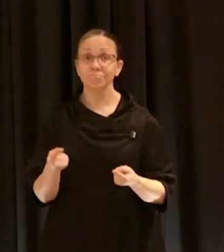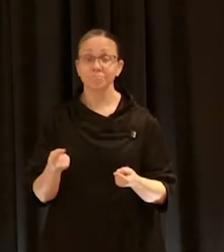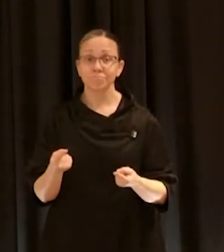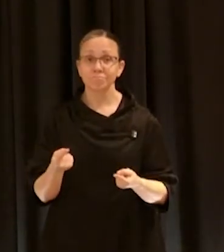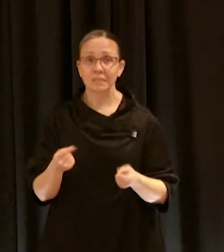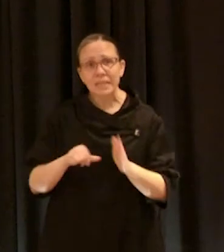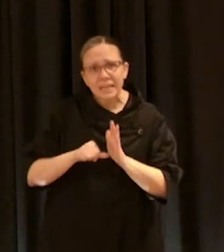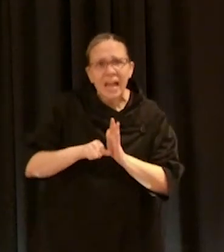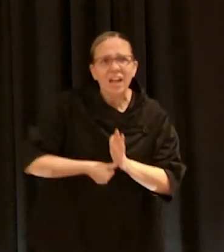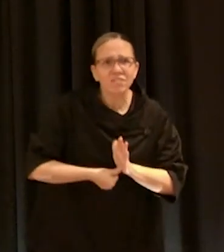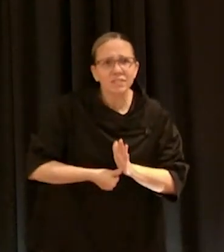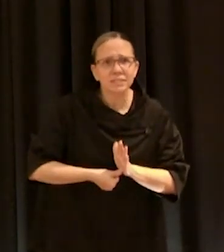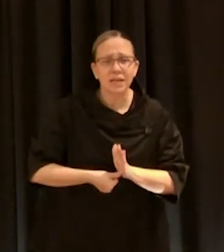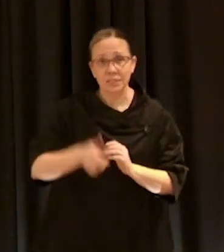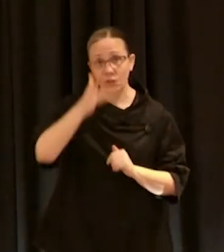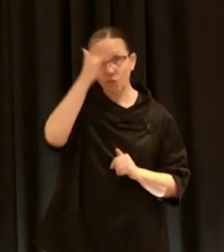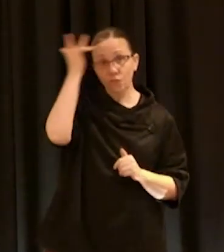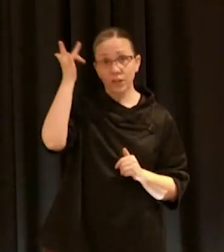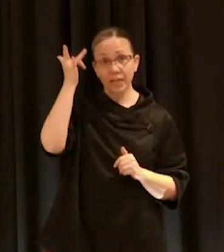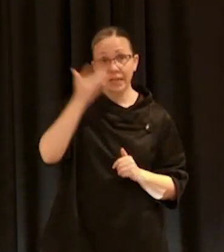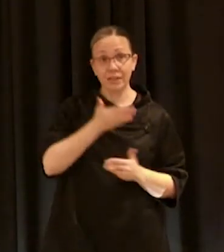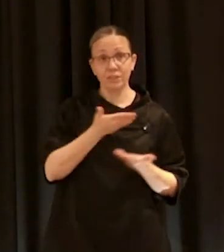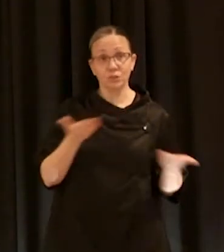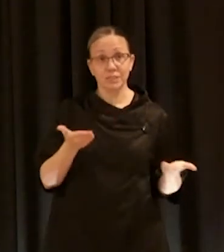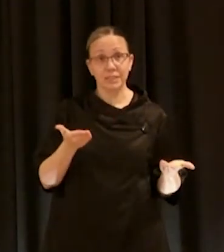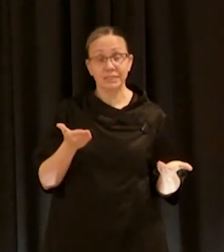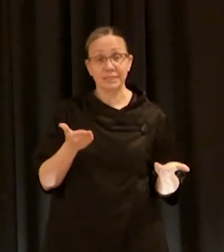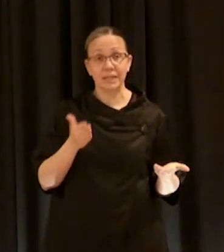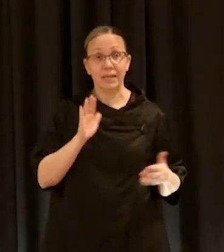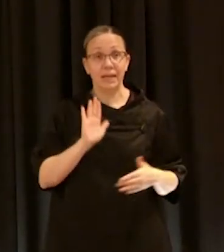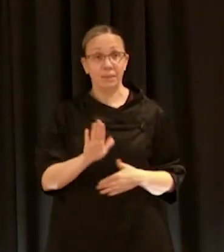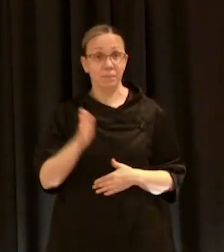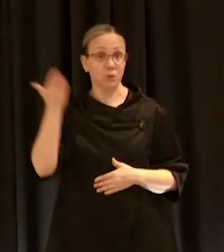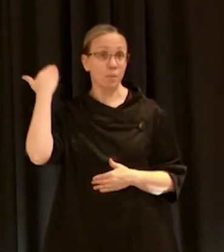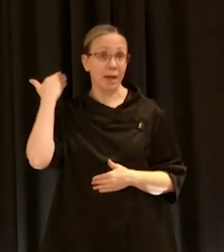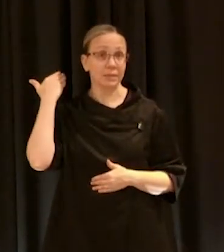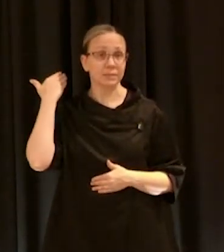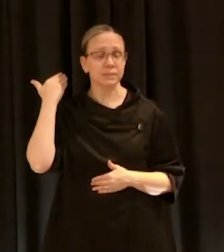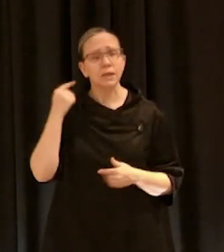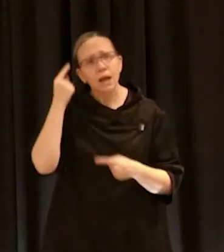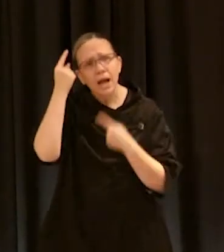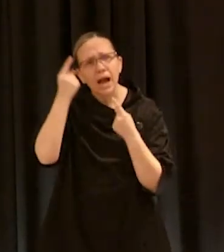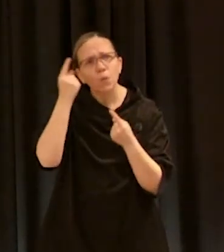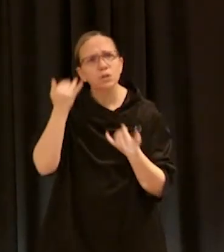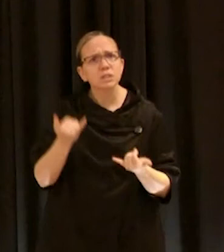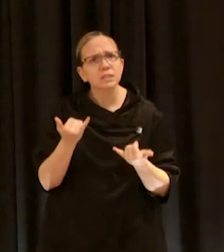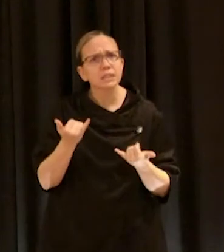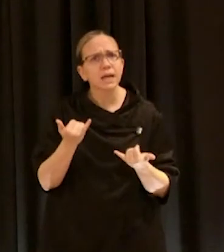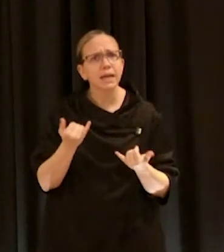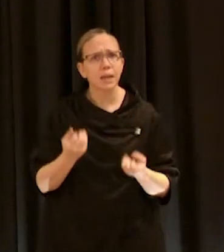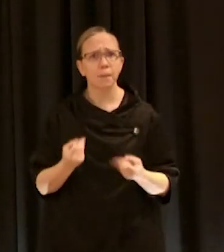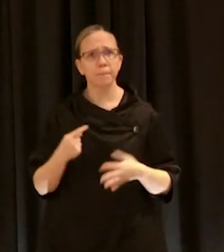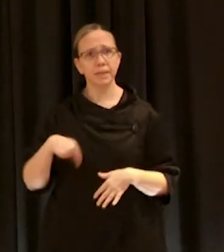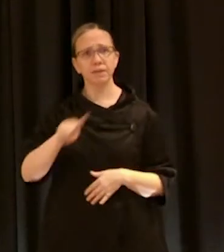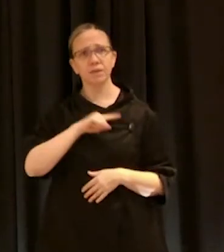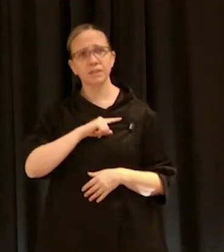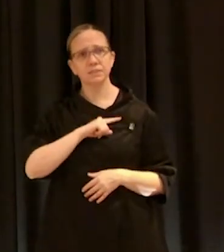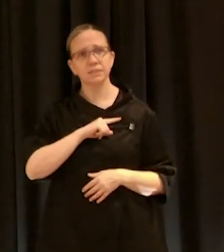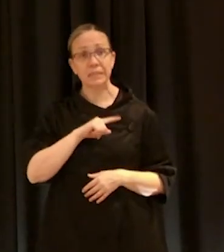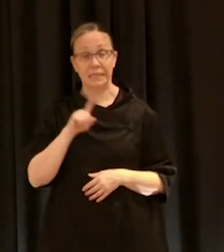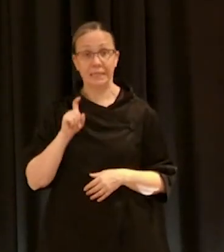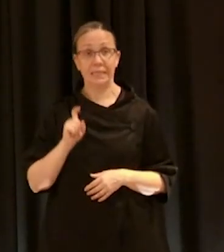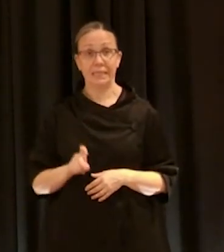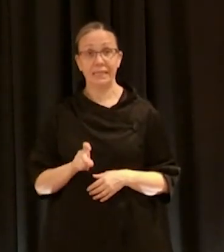He emphasized forgetting those things which are behind. I wonder tonight how many of us